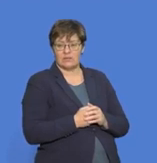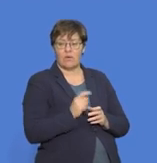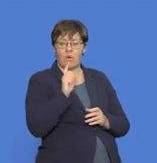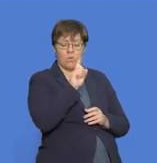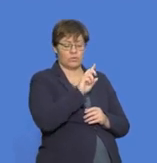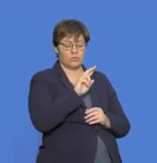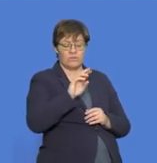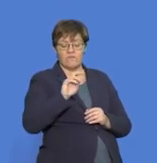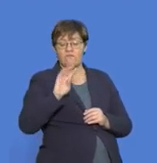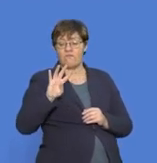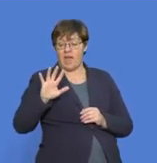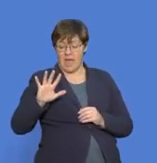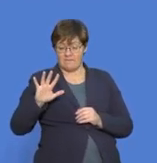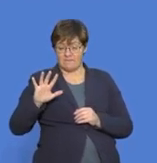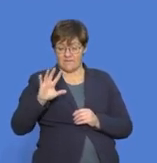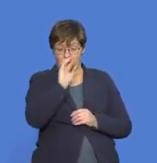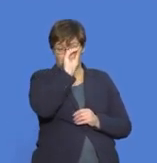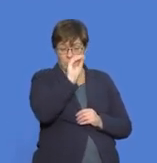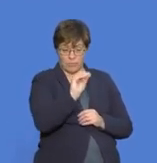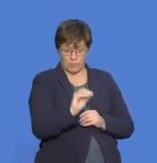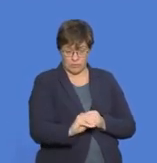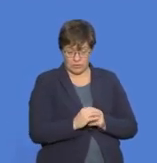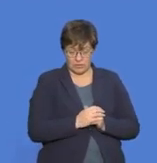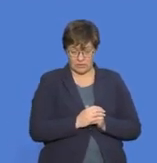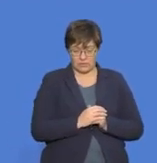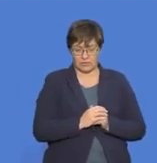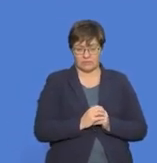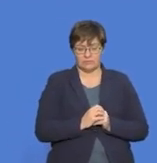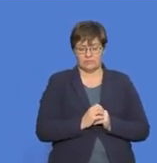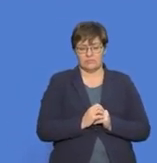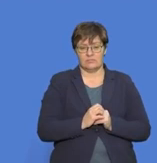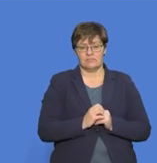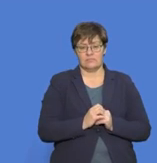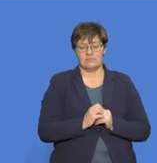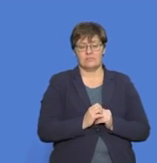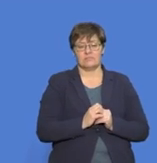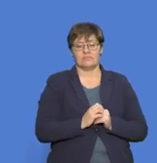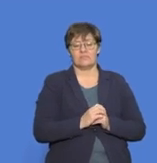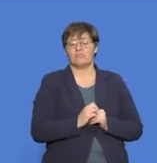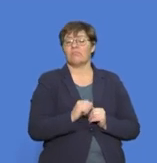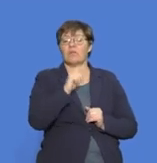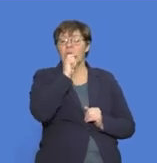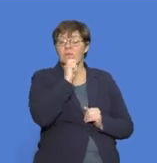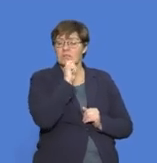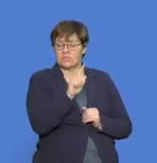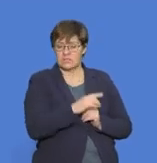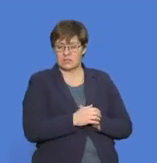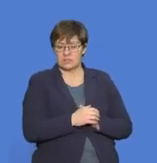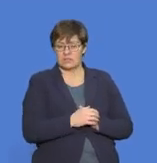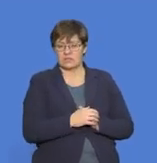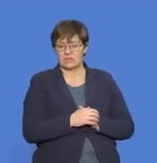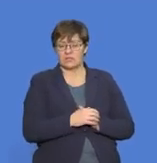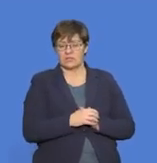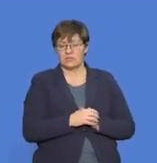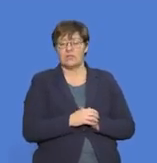1, 2, 3, 4, 5 readings. And then those readings were used to